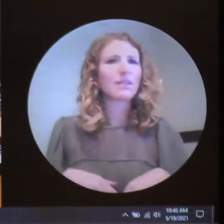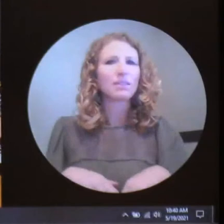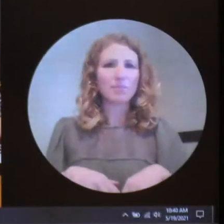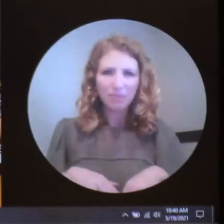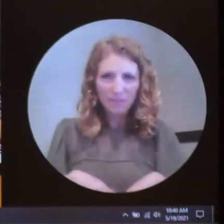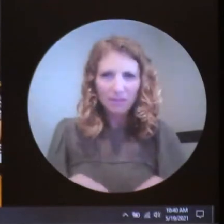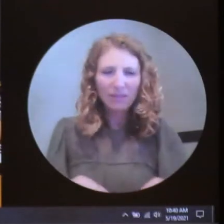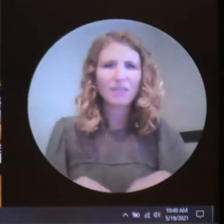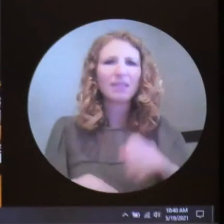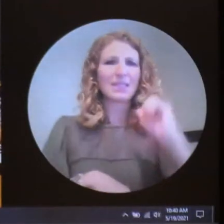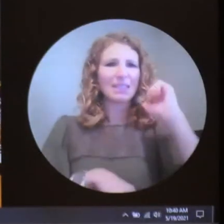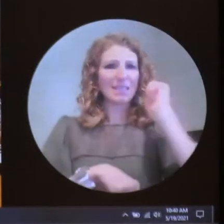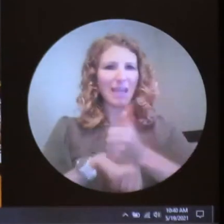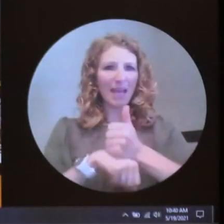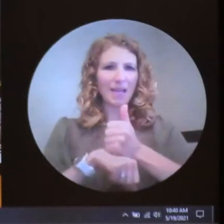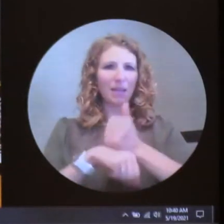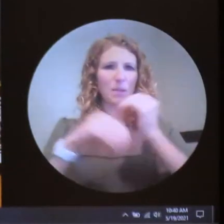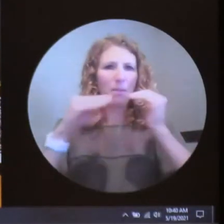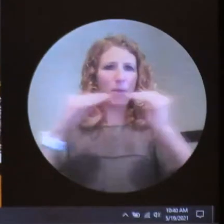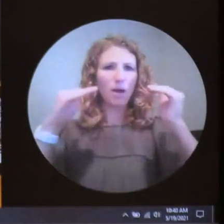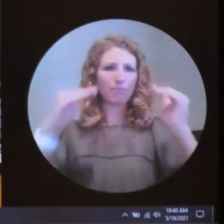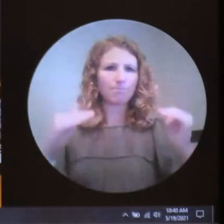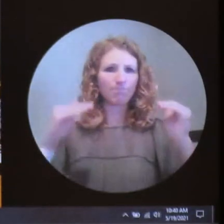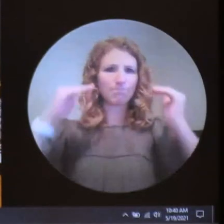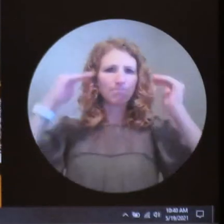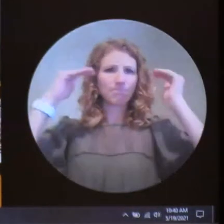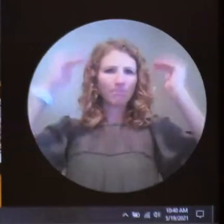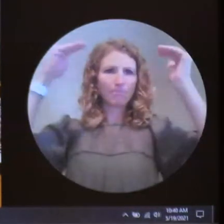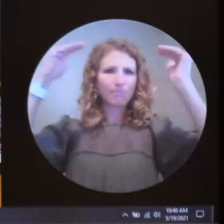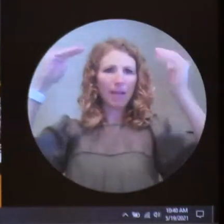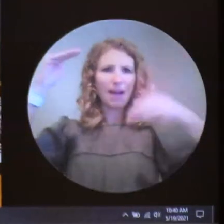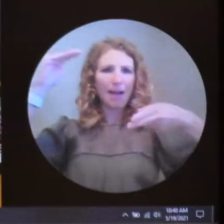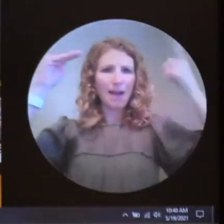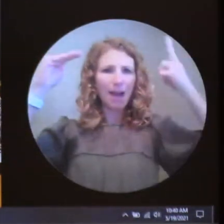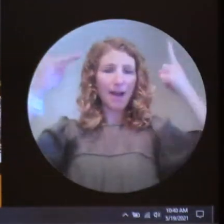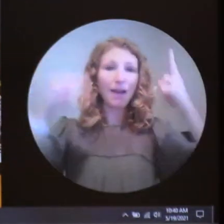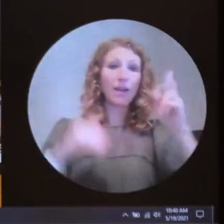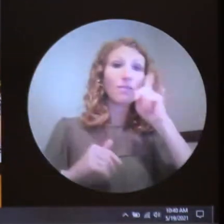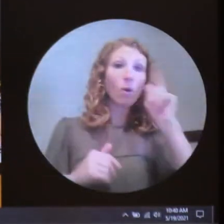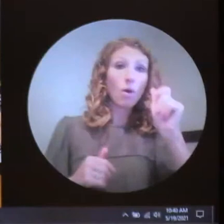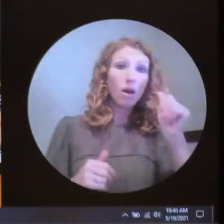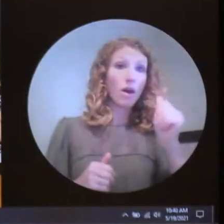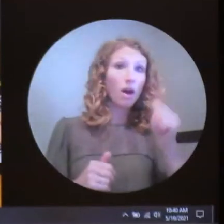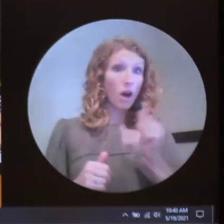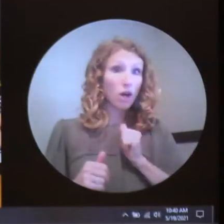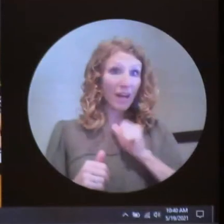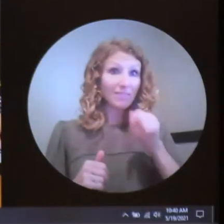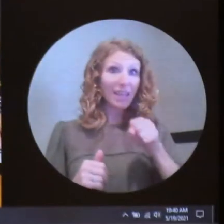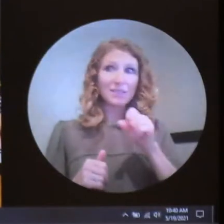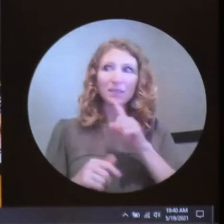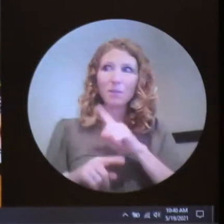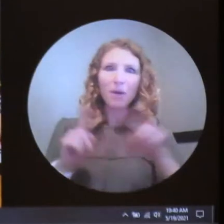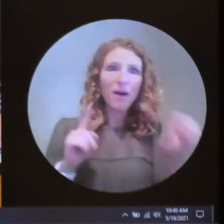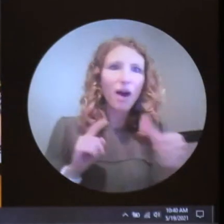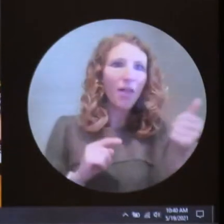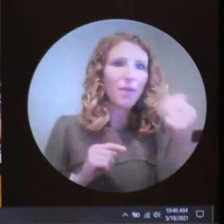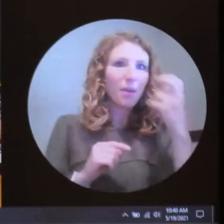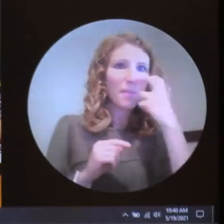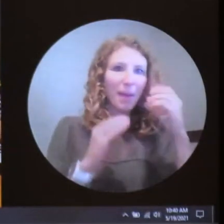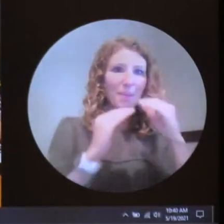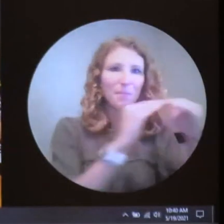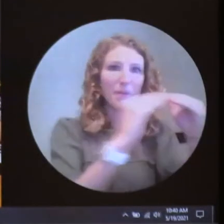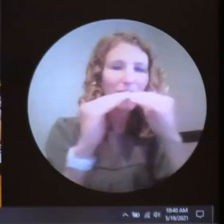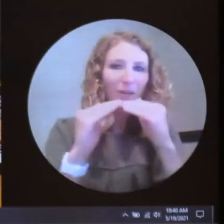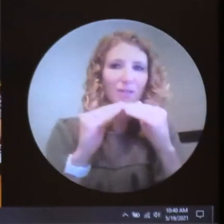the way and setting the bar high, not only for ourselves and other blind peers, but for